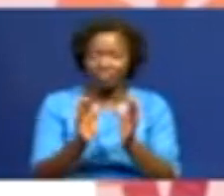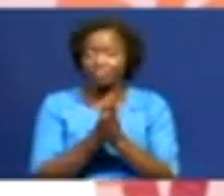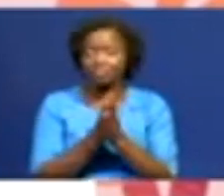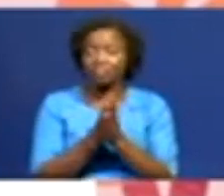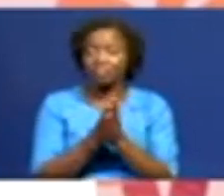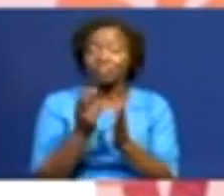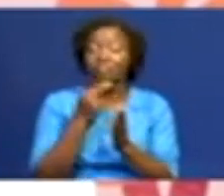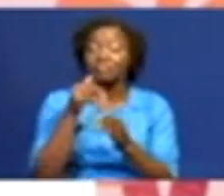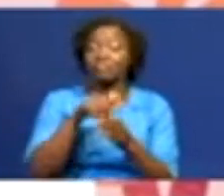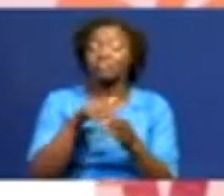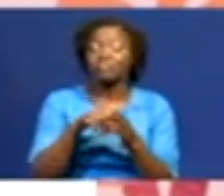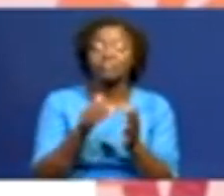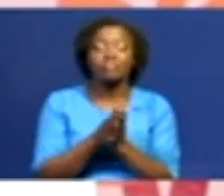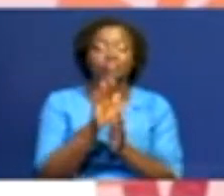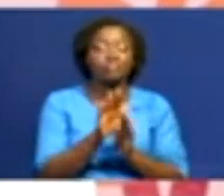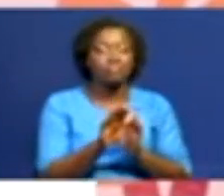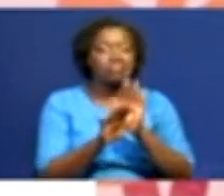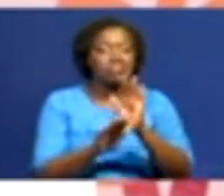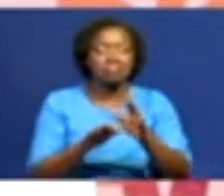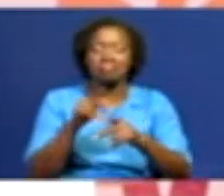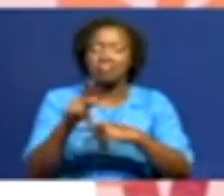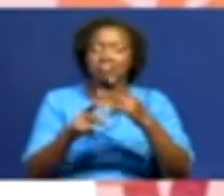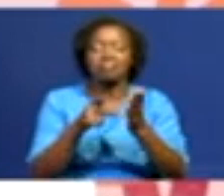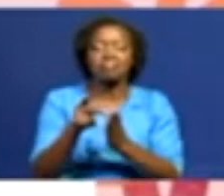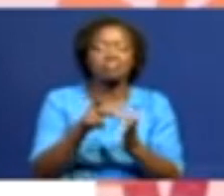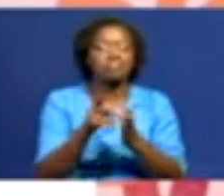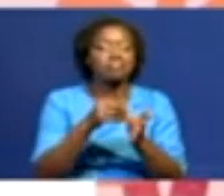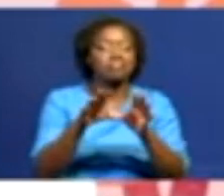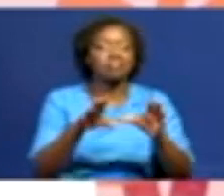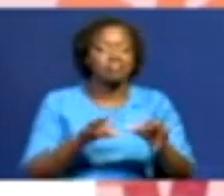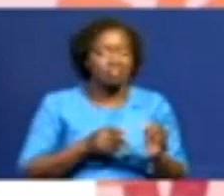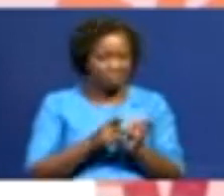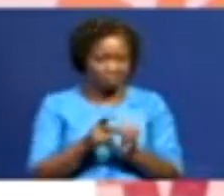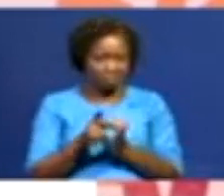is involved in those stages of processing payments or receiving payments.